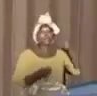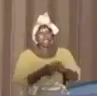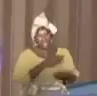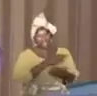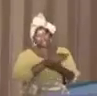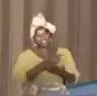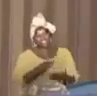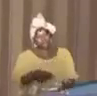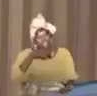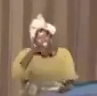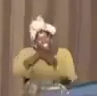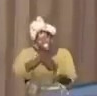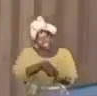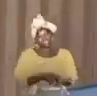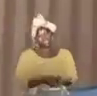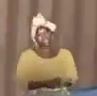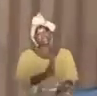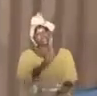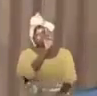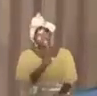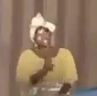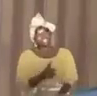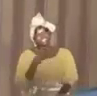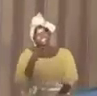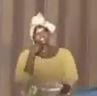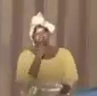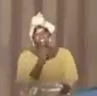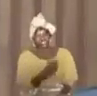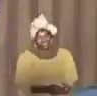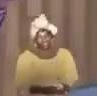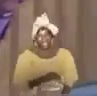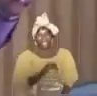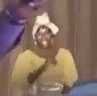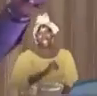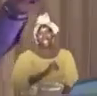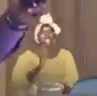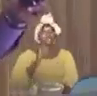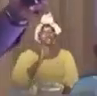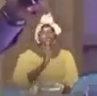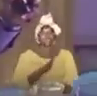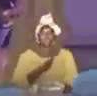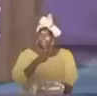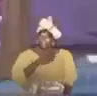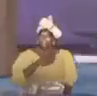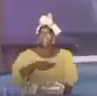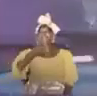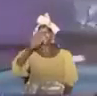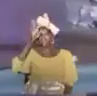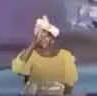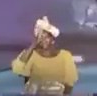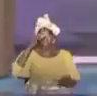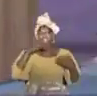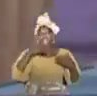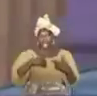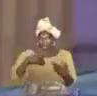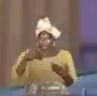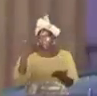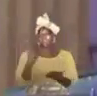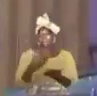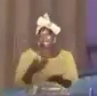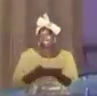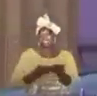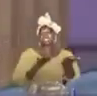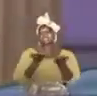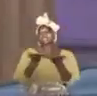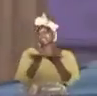Bible says he got up one day and said to himself, how many hired servants has my father, and I am here feeding with the swine? I